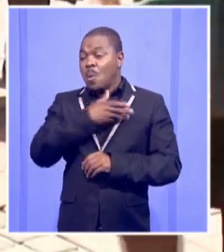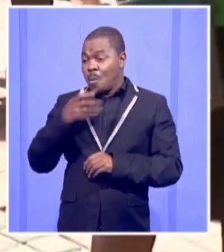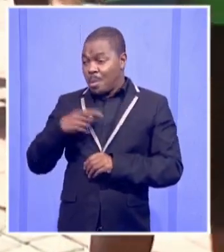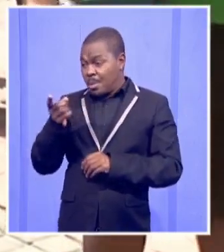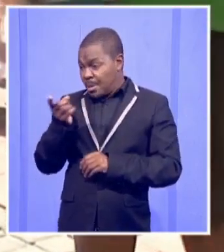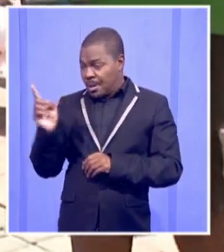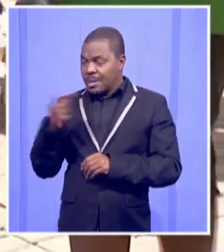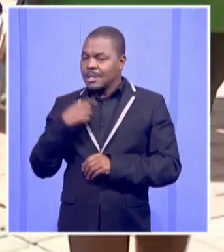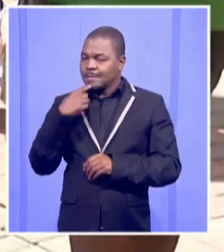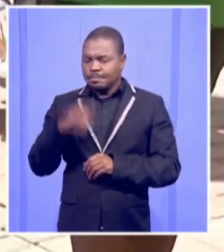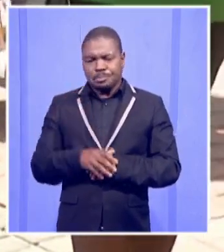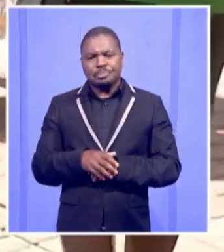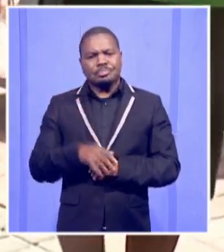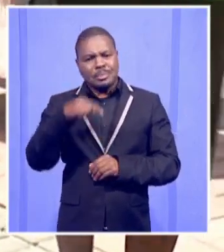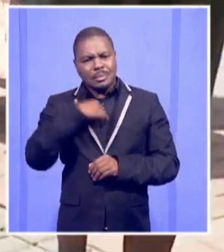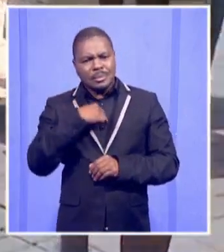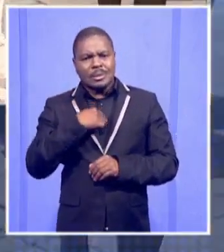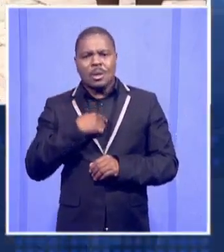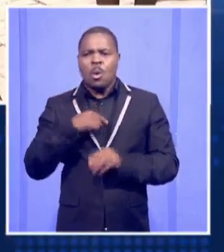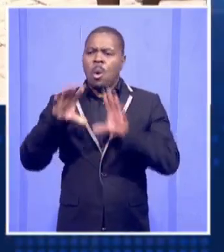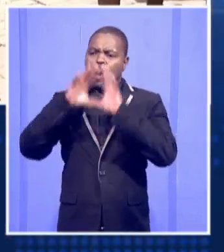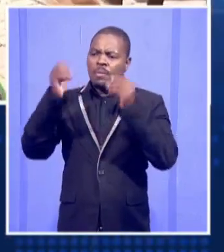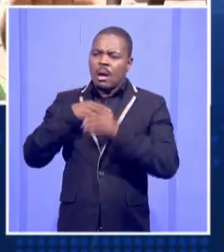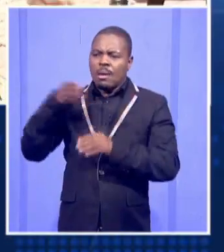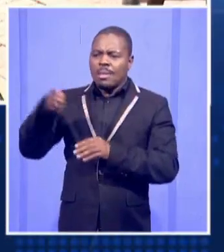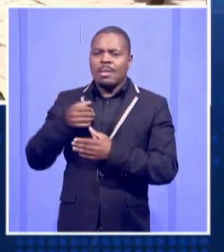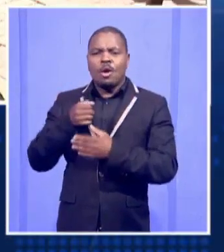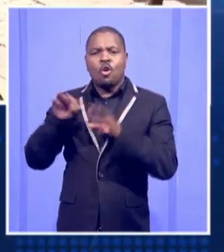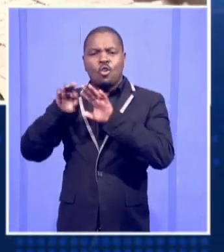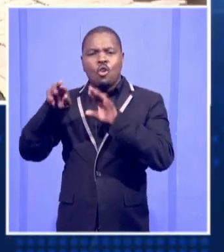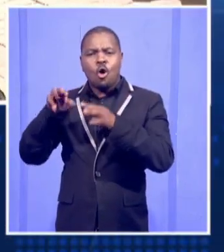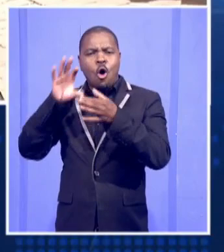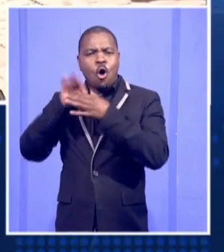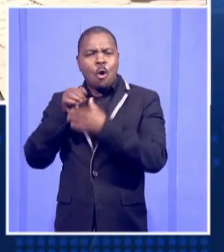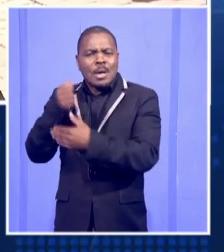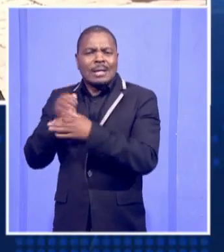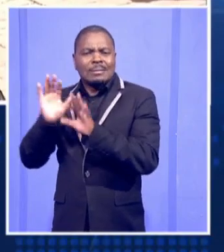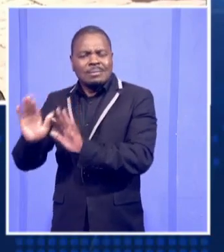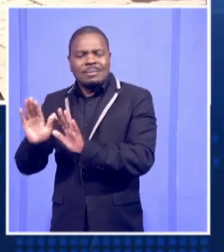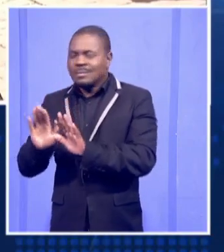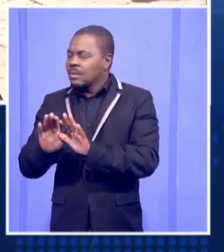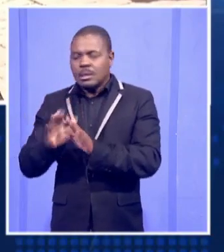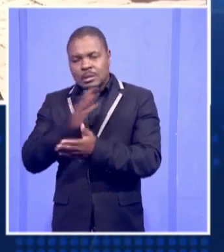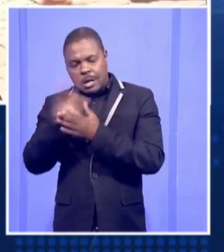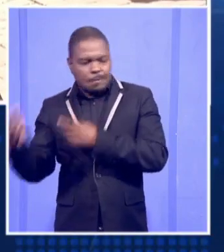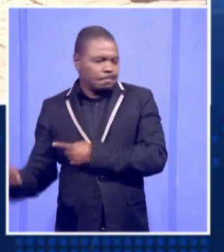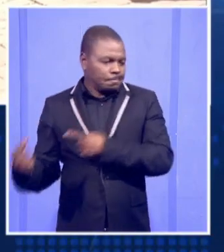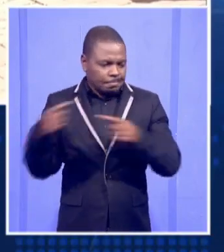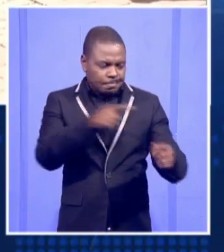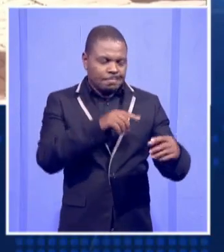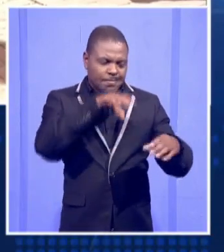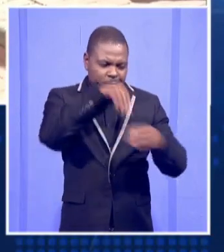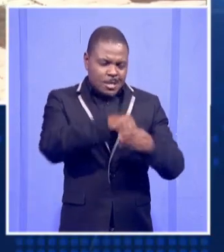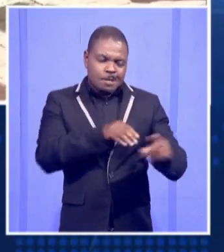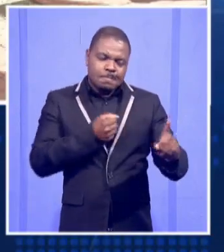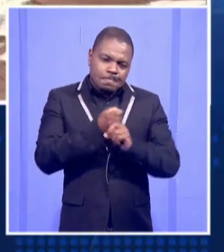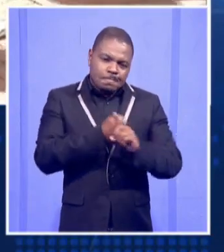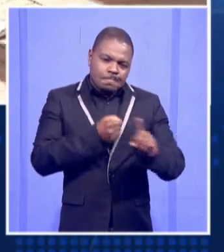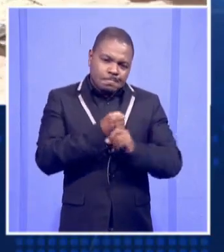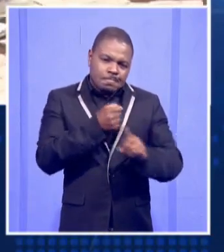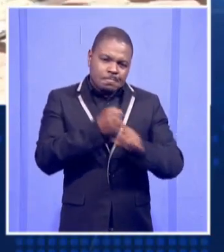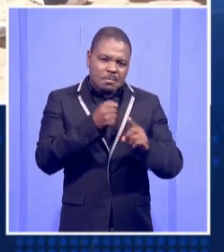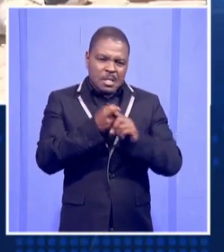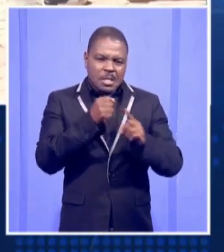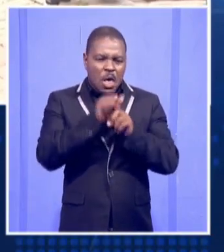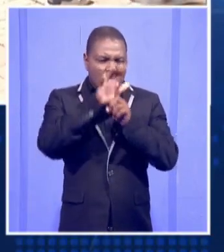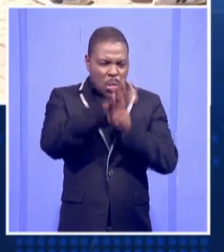to say, we're going to play everything by the kitchen side. They said, we're going to go out there, we're going to fight for our country, we're going to fight for the injustices. And this is